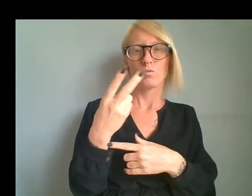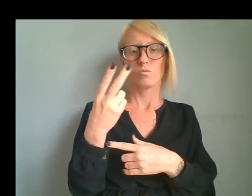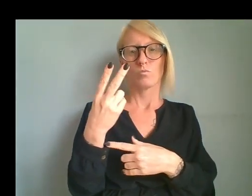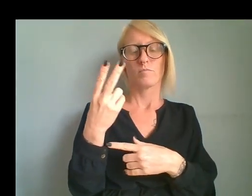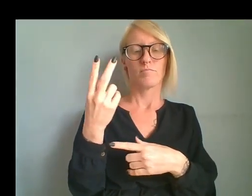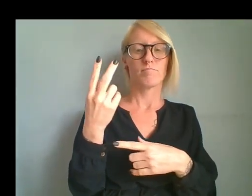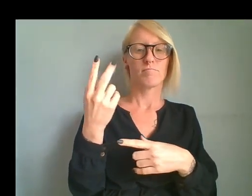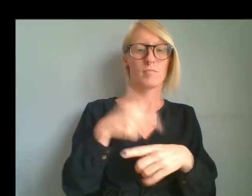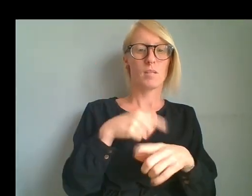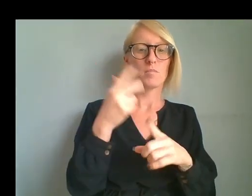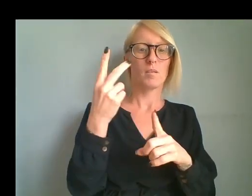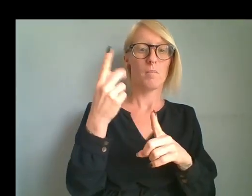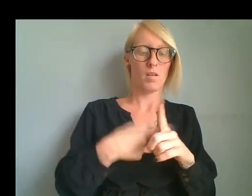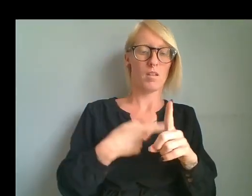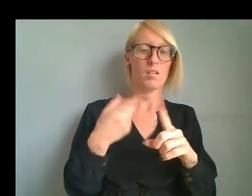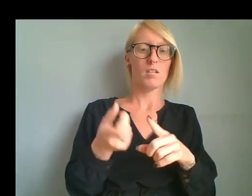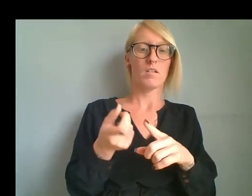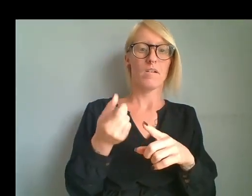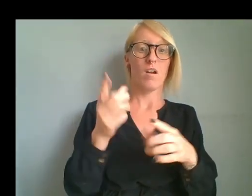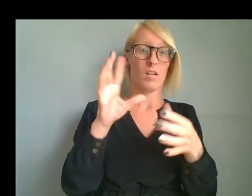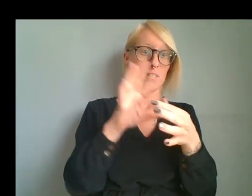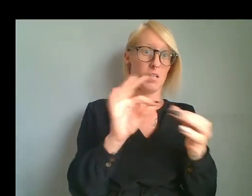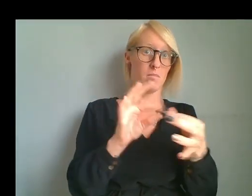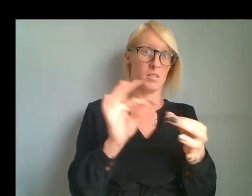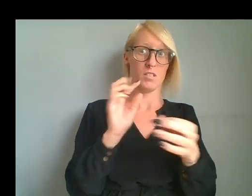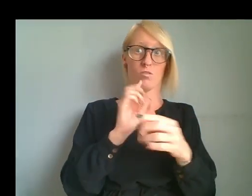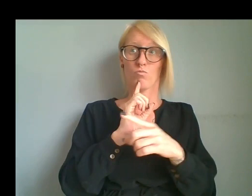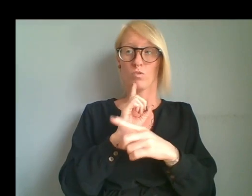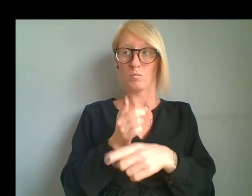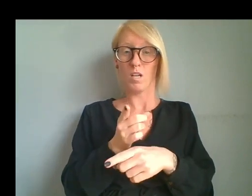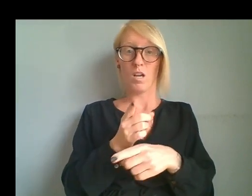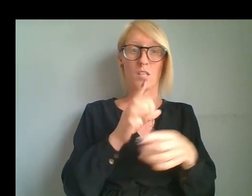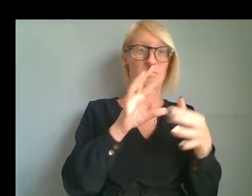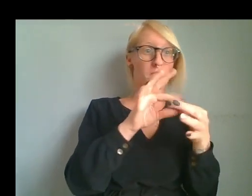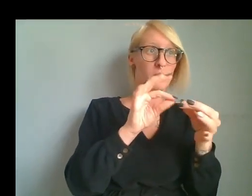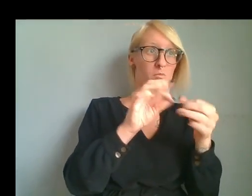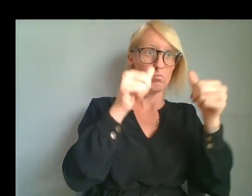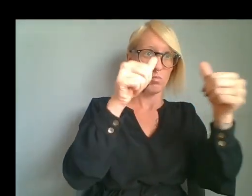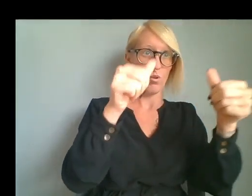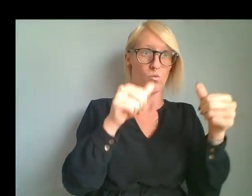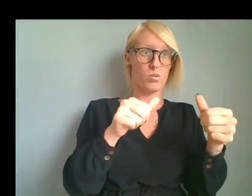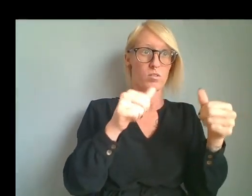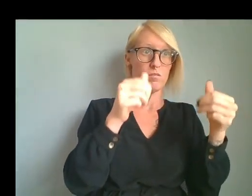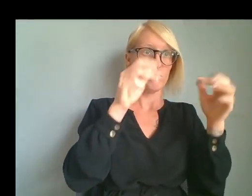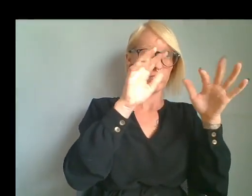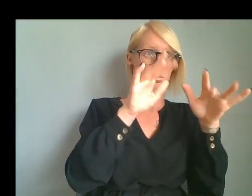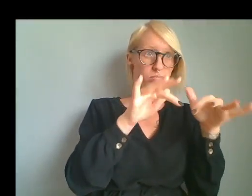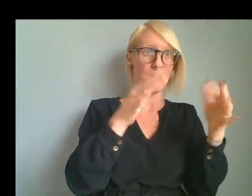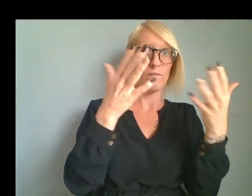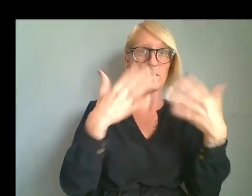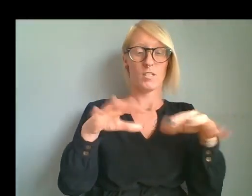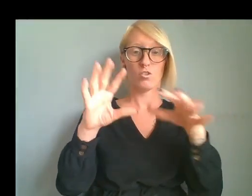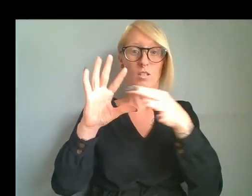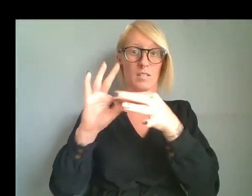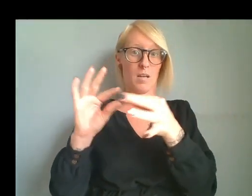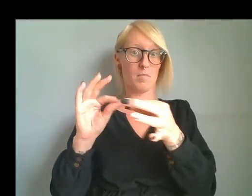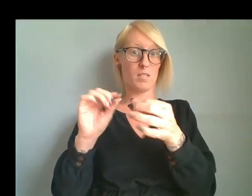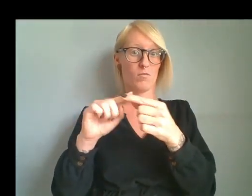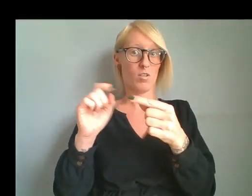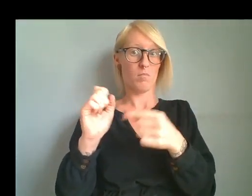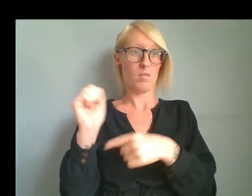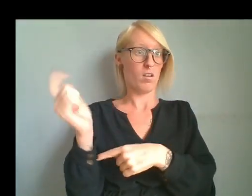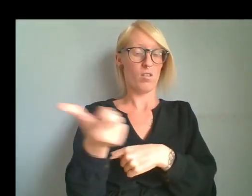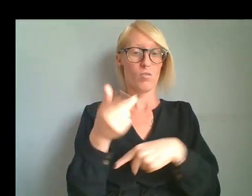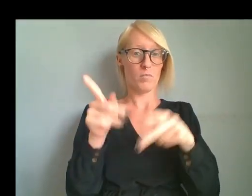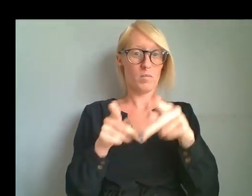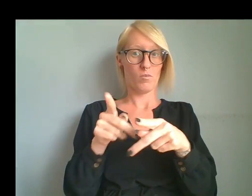and respond to comments if people are commenting on your post. And I think these last two, again, these aren't rules anywhere. These are